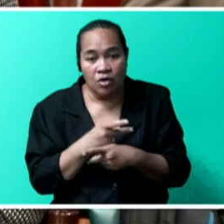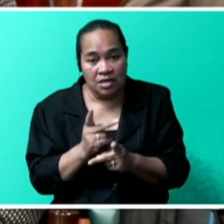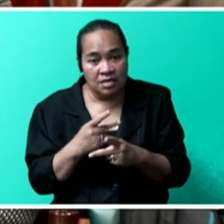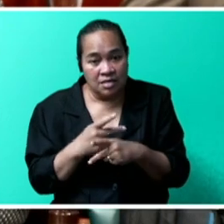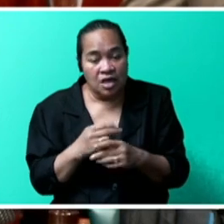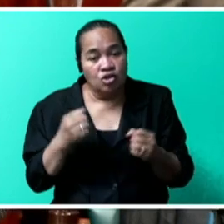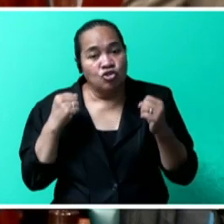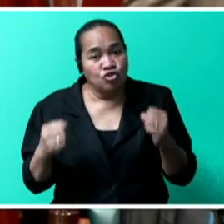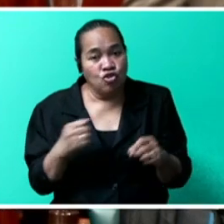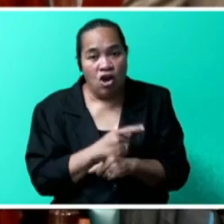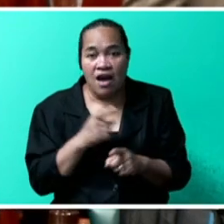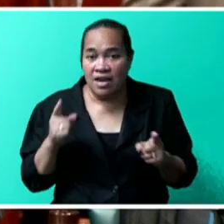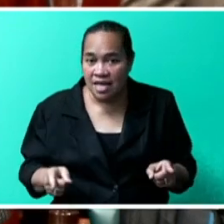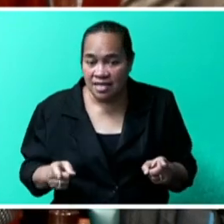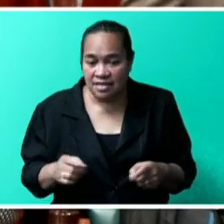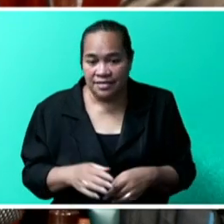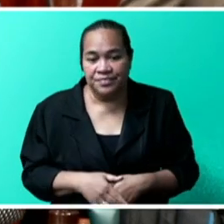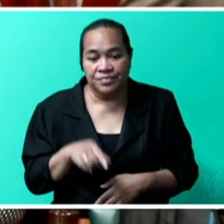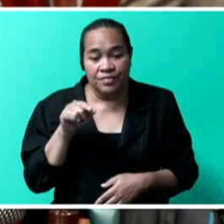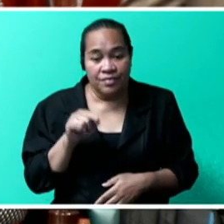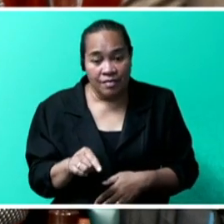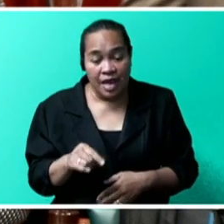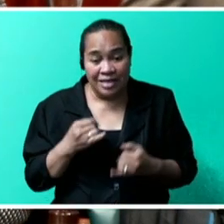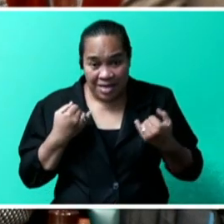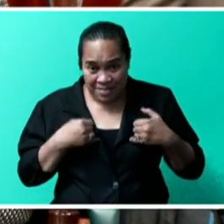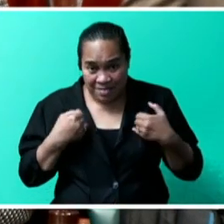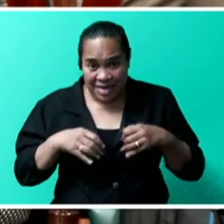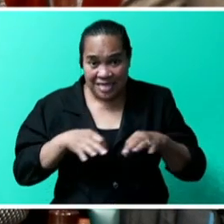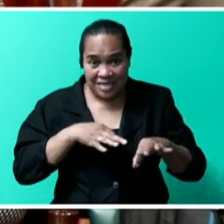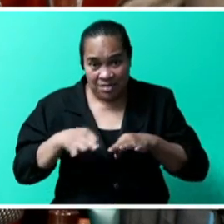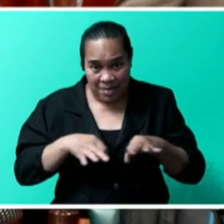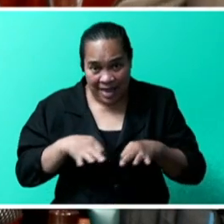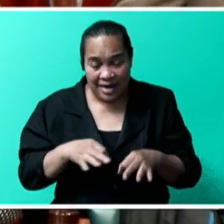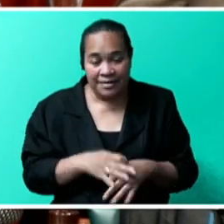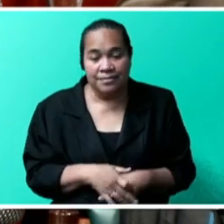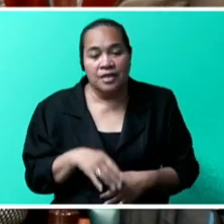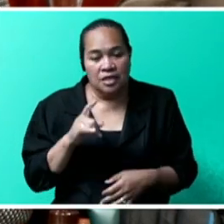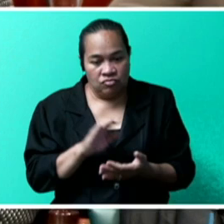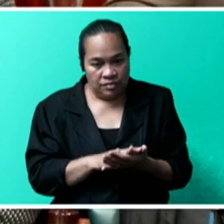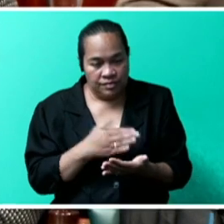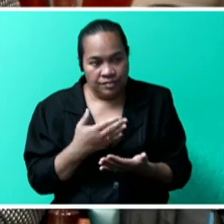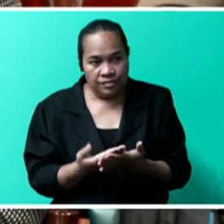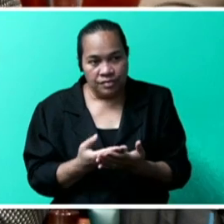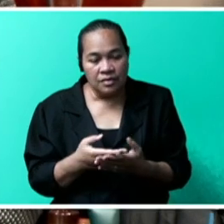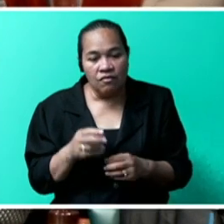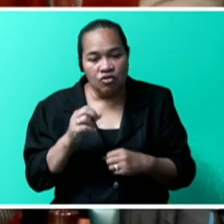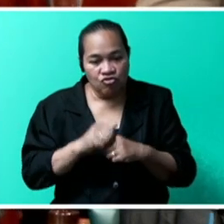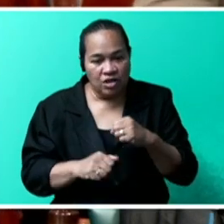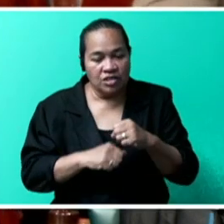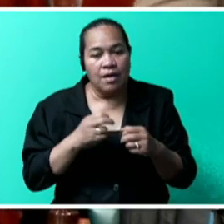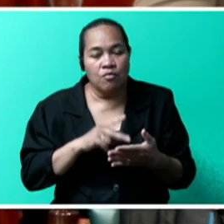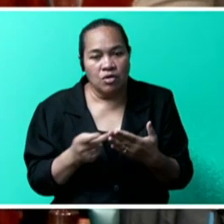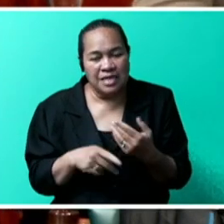strong governance. Mr. Speaker, sir, the implementation plan translates this vision to a structured program of